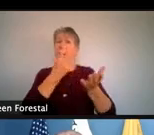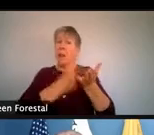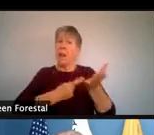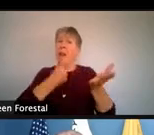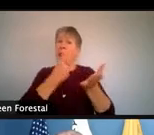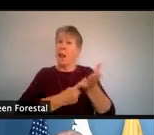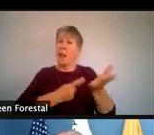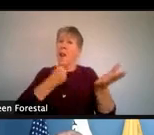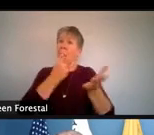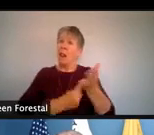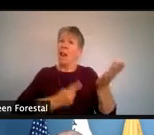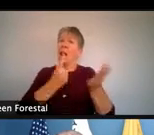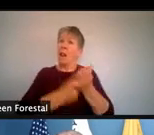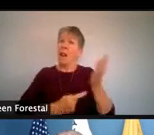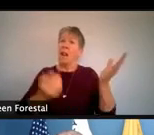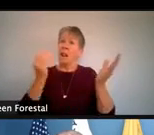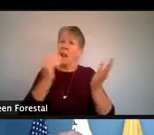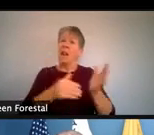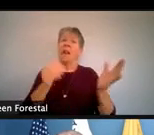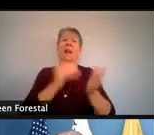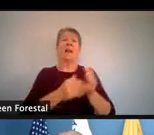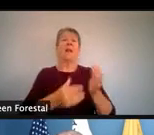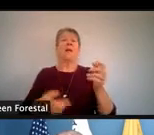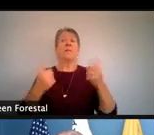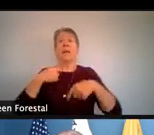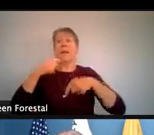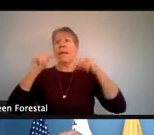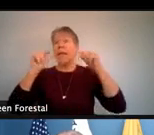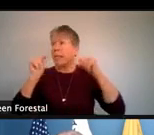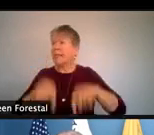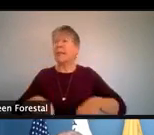these press engagements regularly.